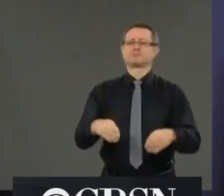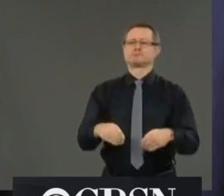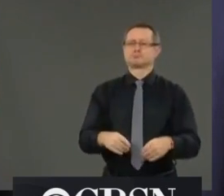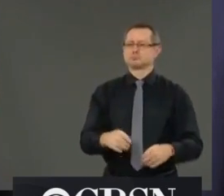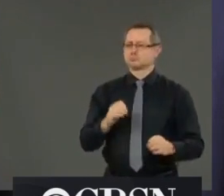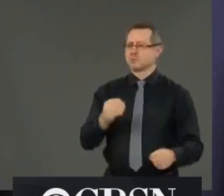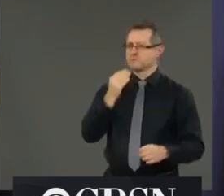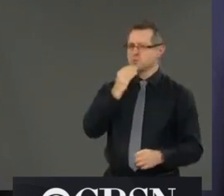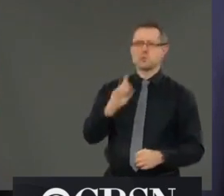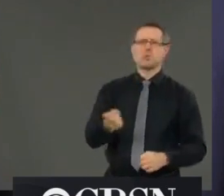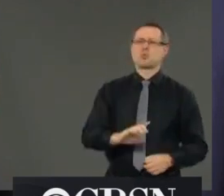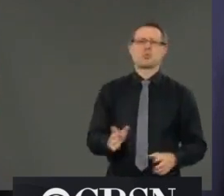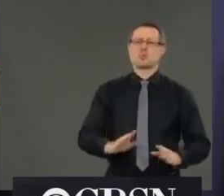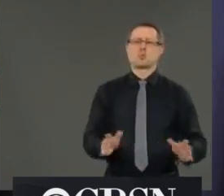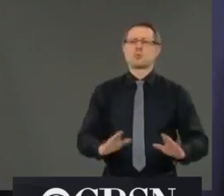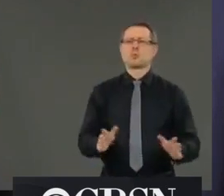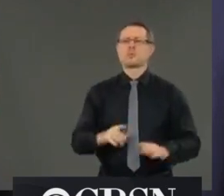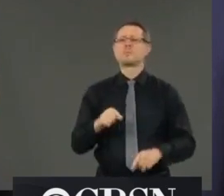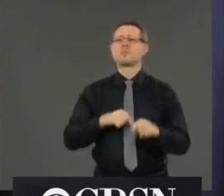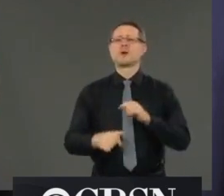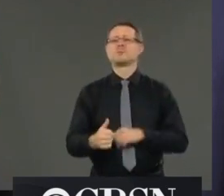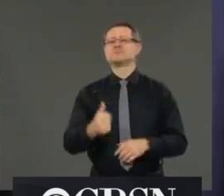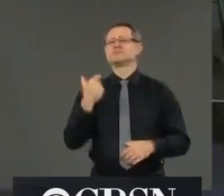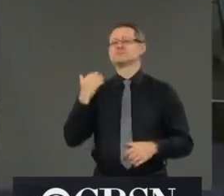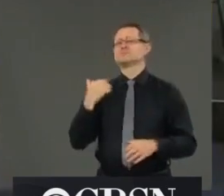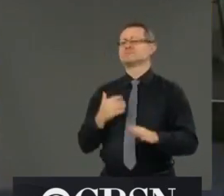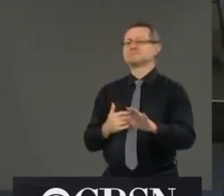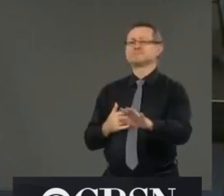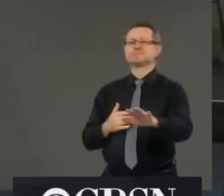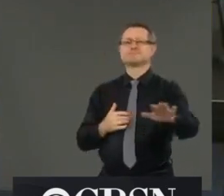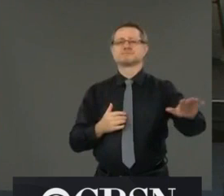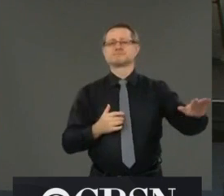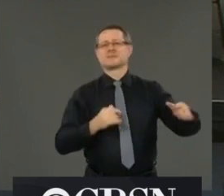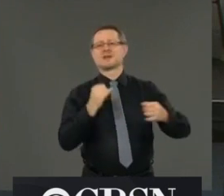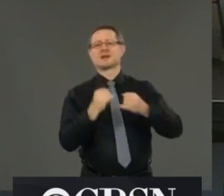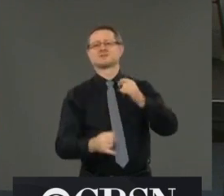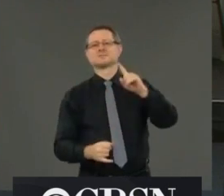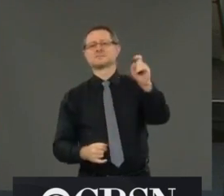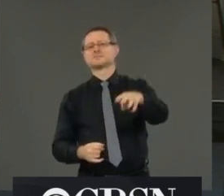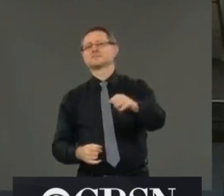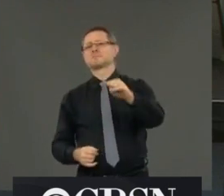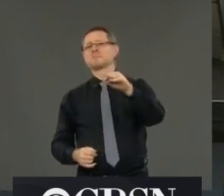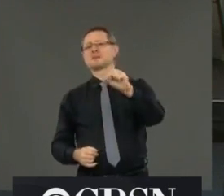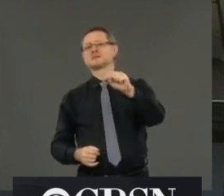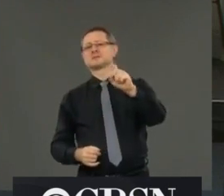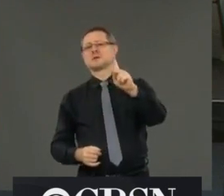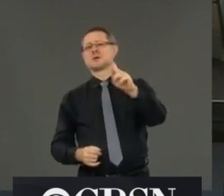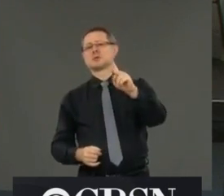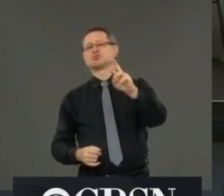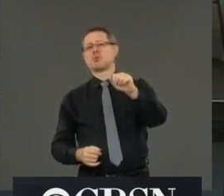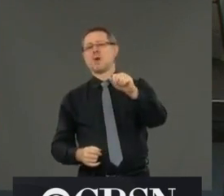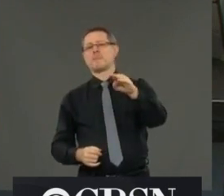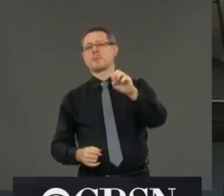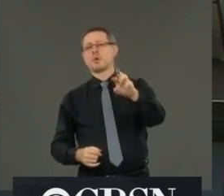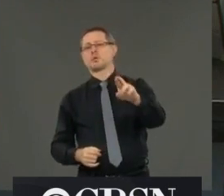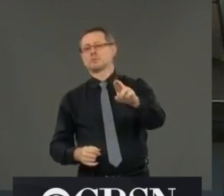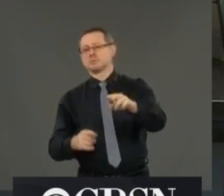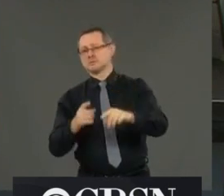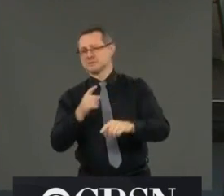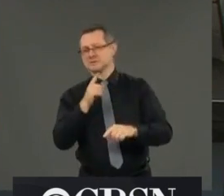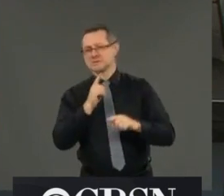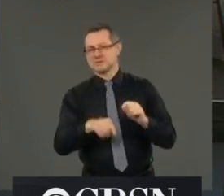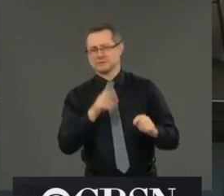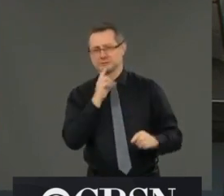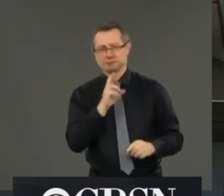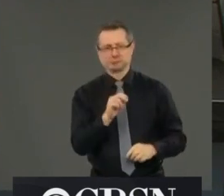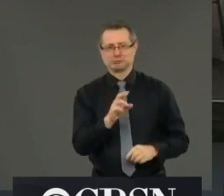Going back, follow-up question for Ms. Kramer, because you can't say no. I can't say no. You can say no.